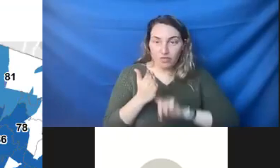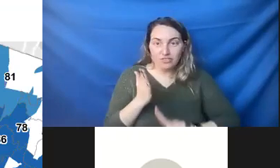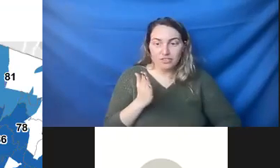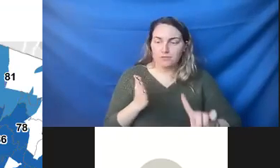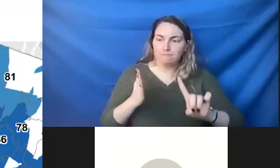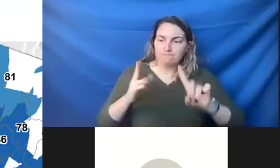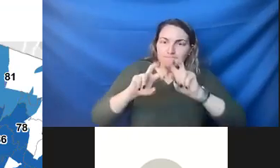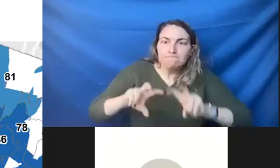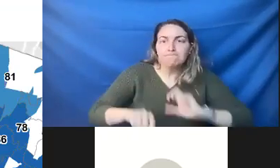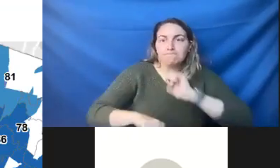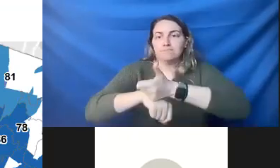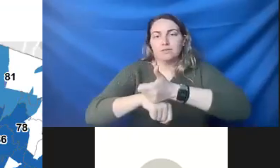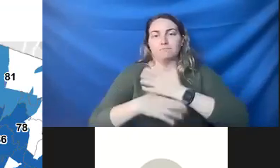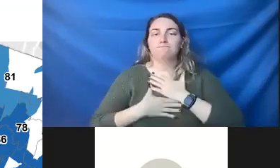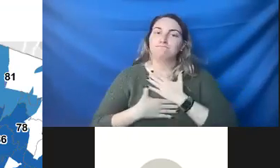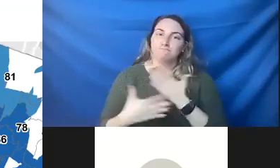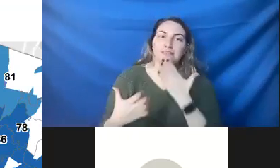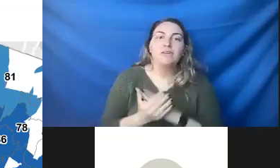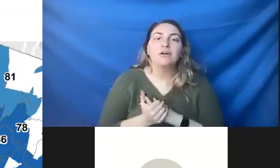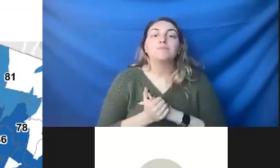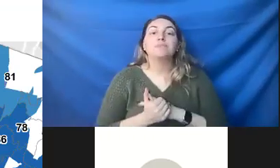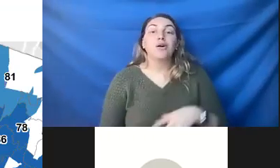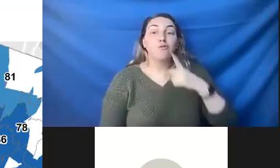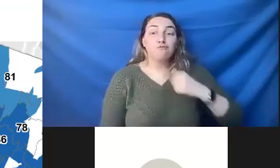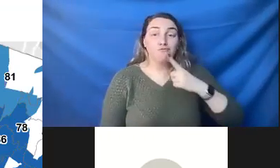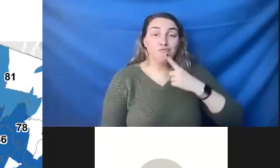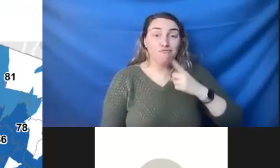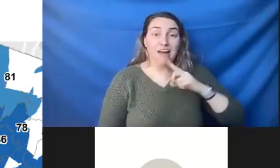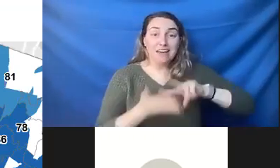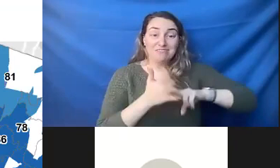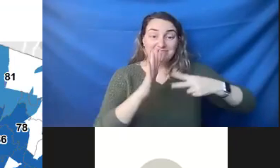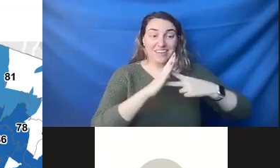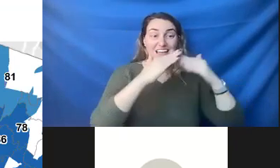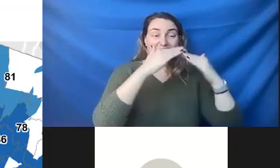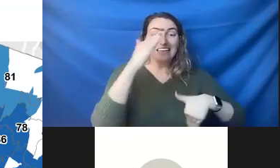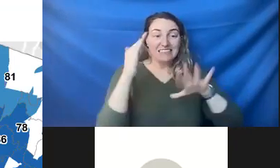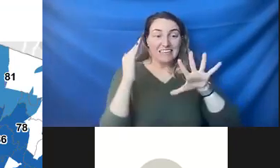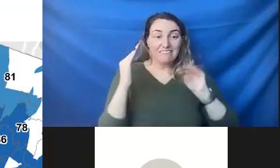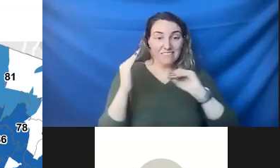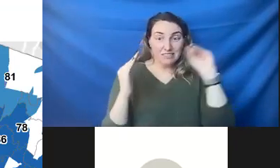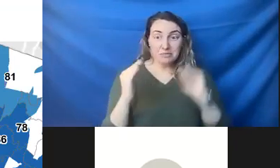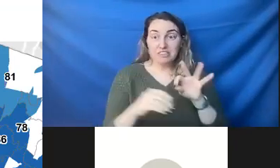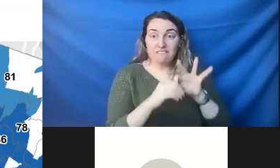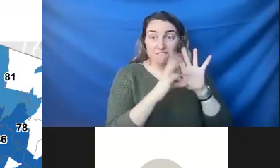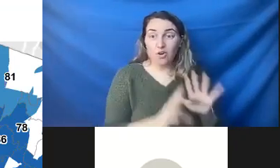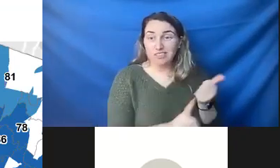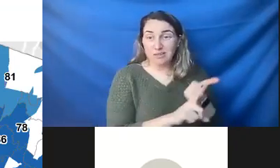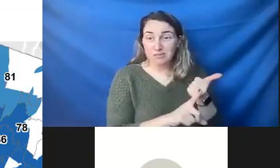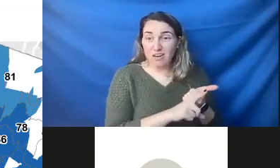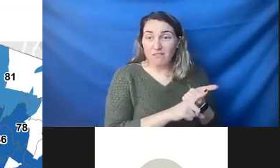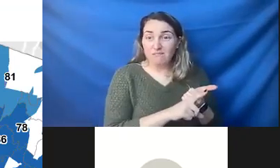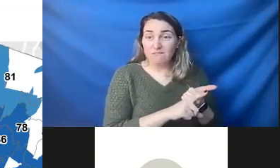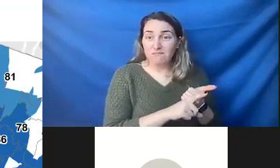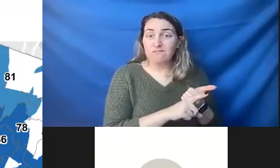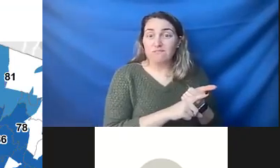places in red are the places where fewer than 50% of the voters who turned out voted yes. So if you're operating in